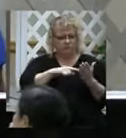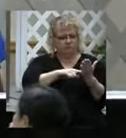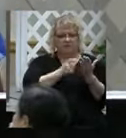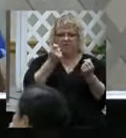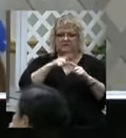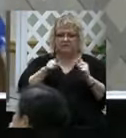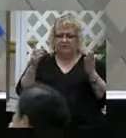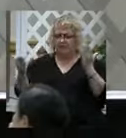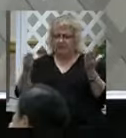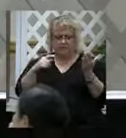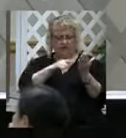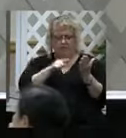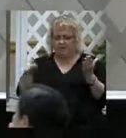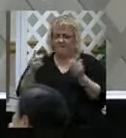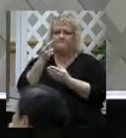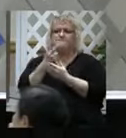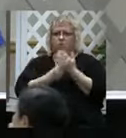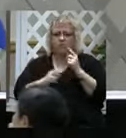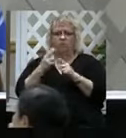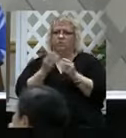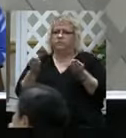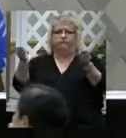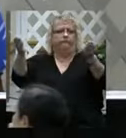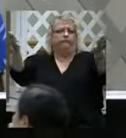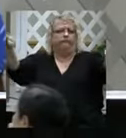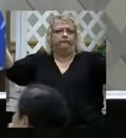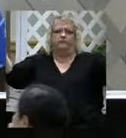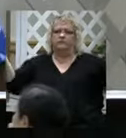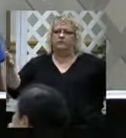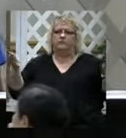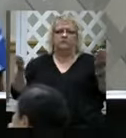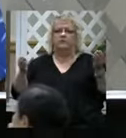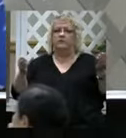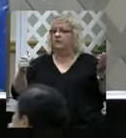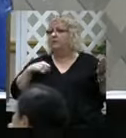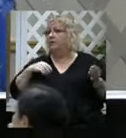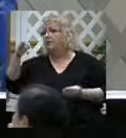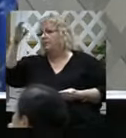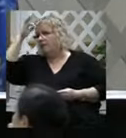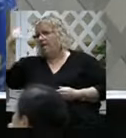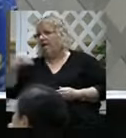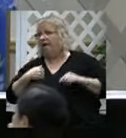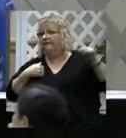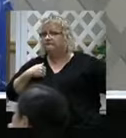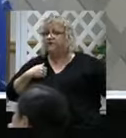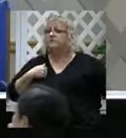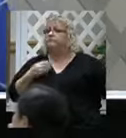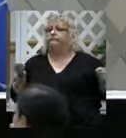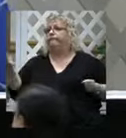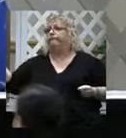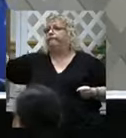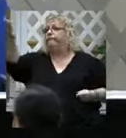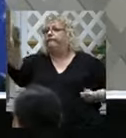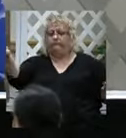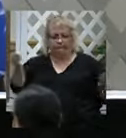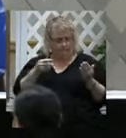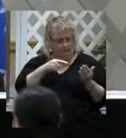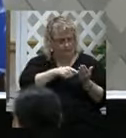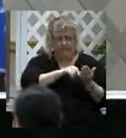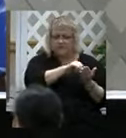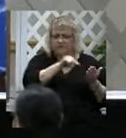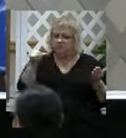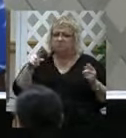different, both versions being used because someone didn't know that it had been updated last month, and the update was critical because